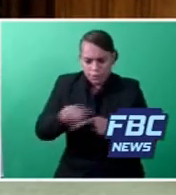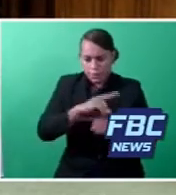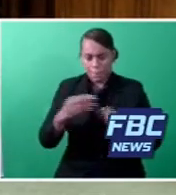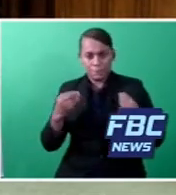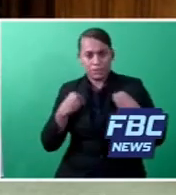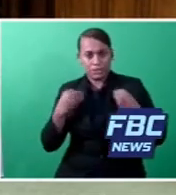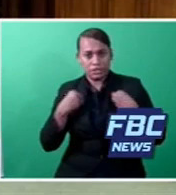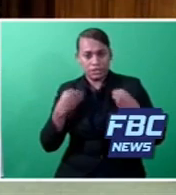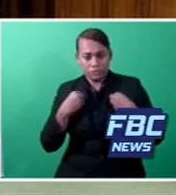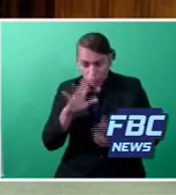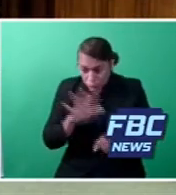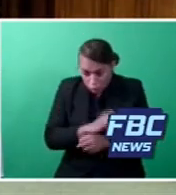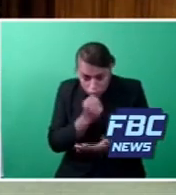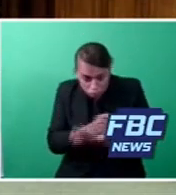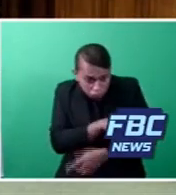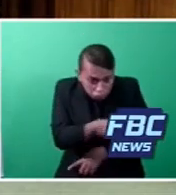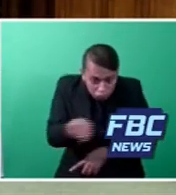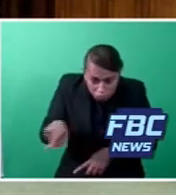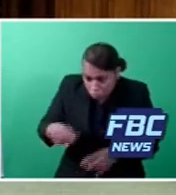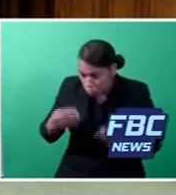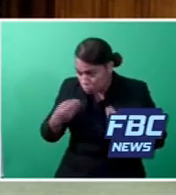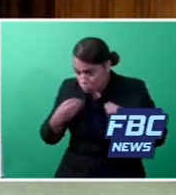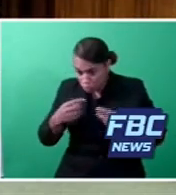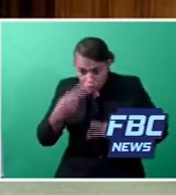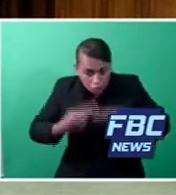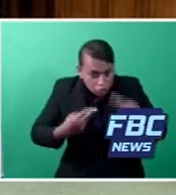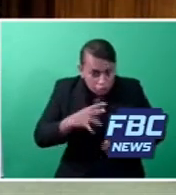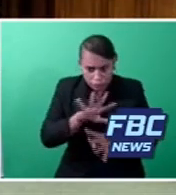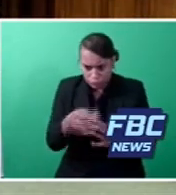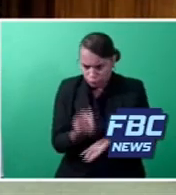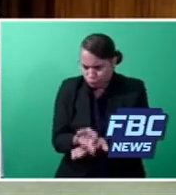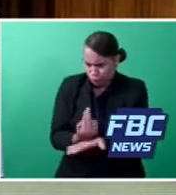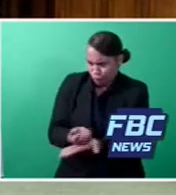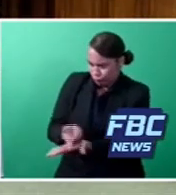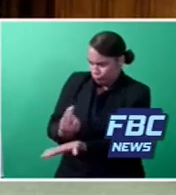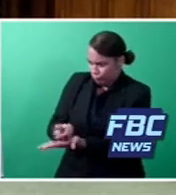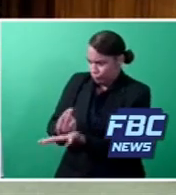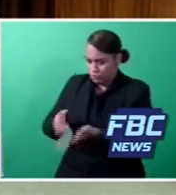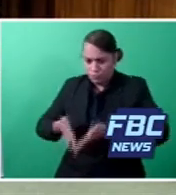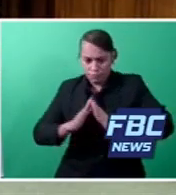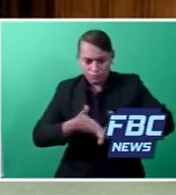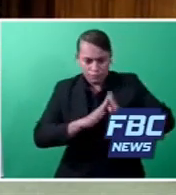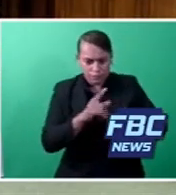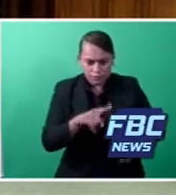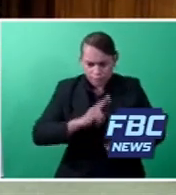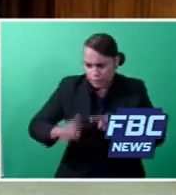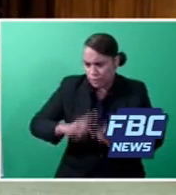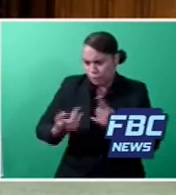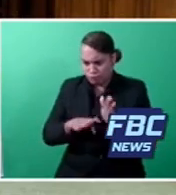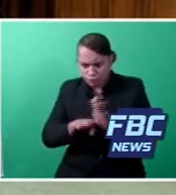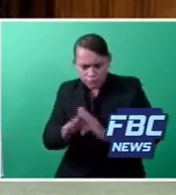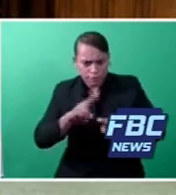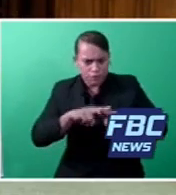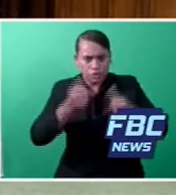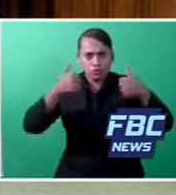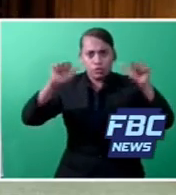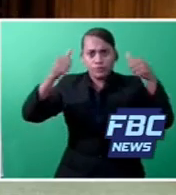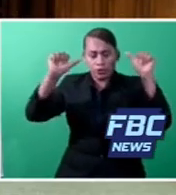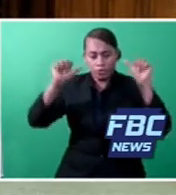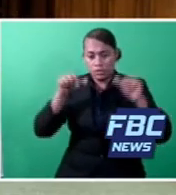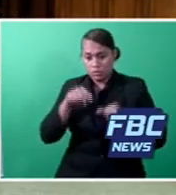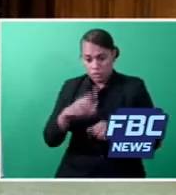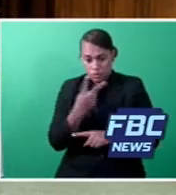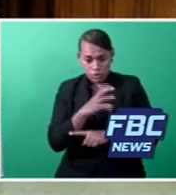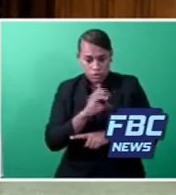business processes are revitalized and Fiji achieves a ranking of 50 by 2025